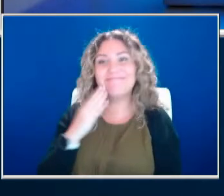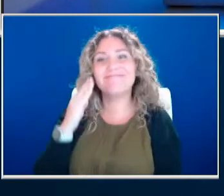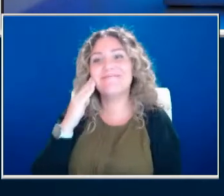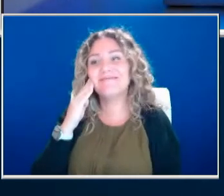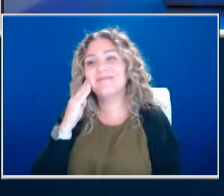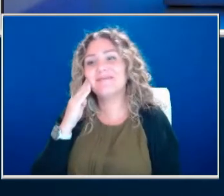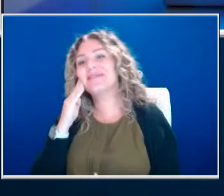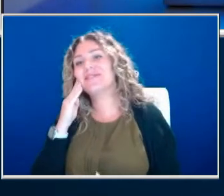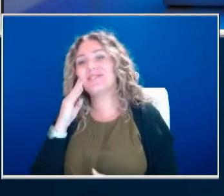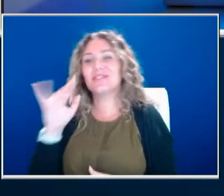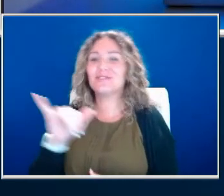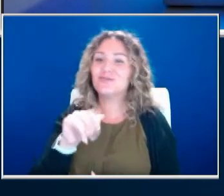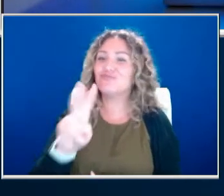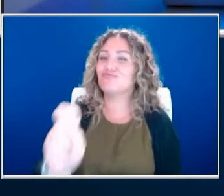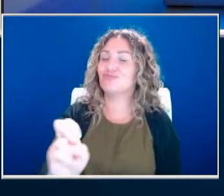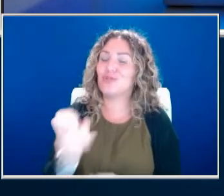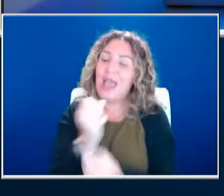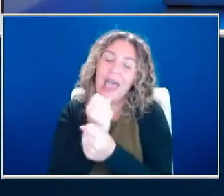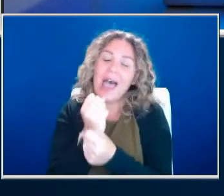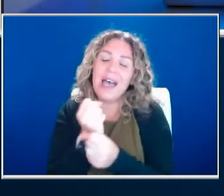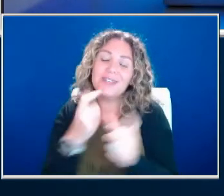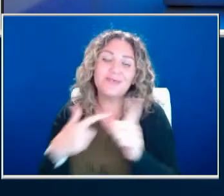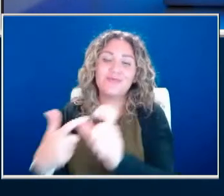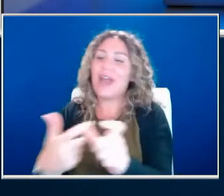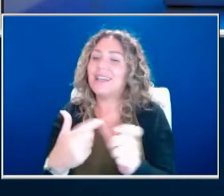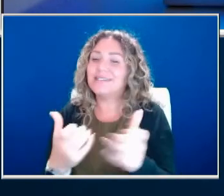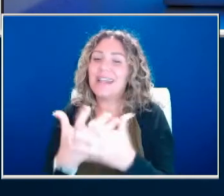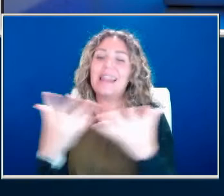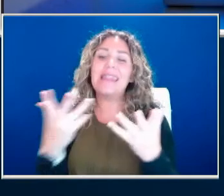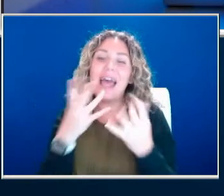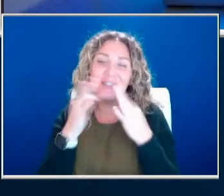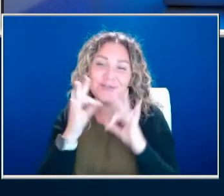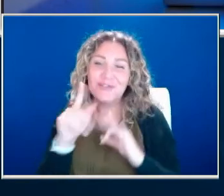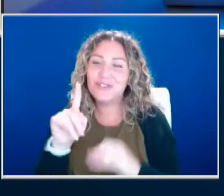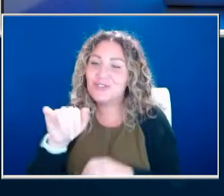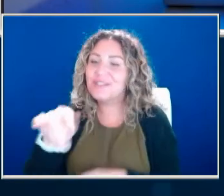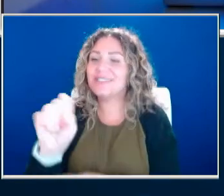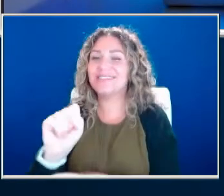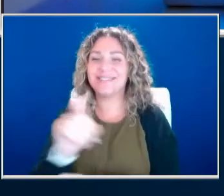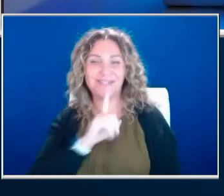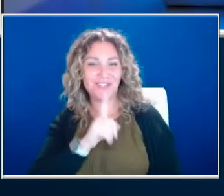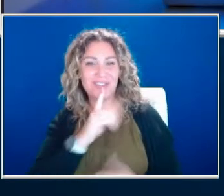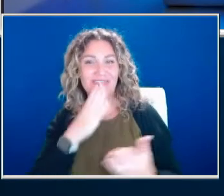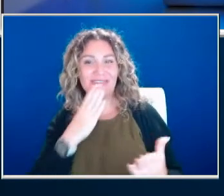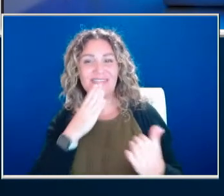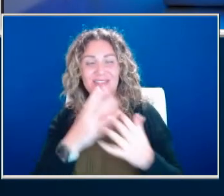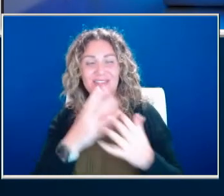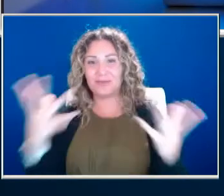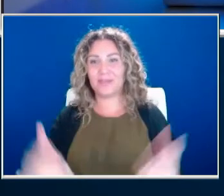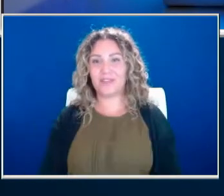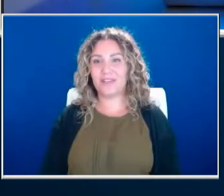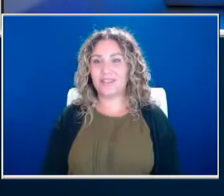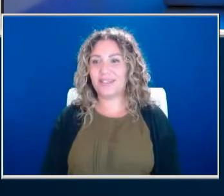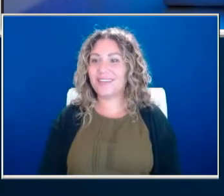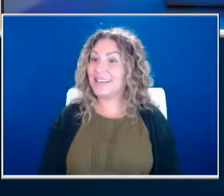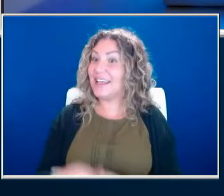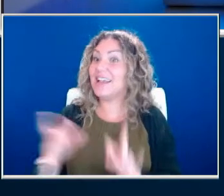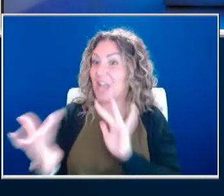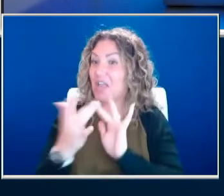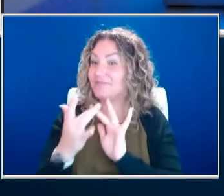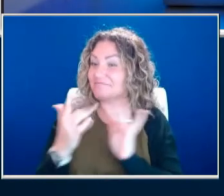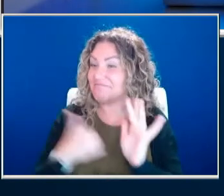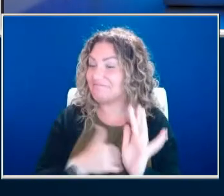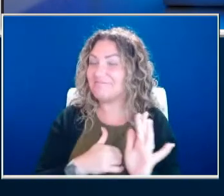and loves, lots of runs today, and lots of treats. Sure will. Thank you. Bye, guys. Thank you. Stay in touch, okay?